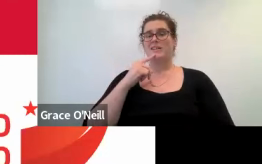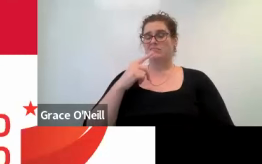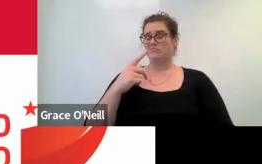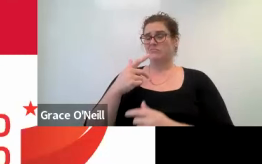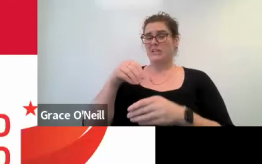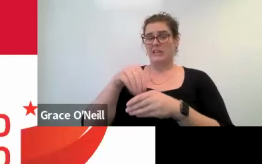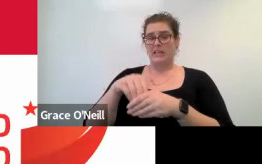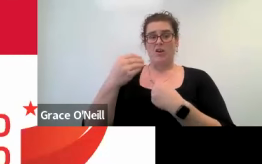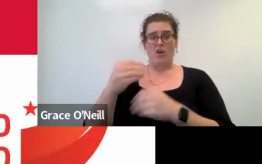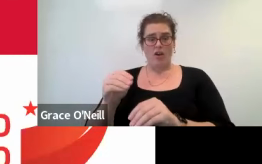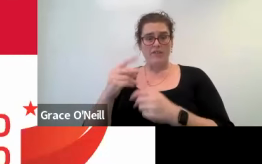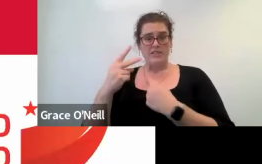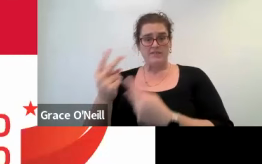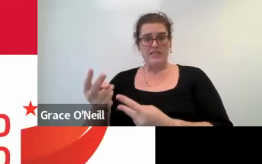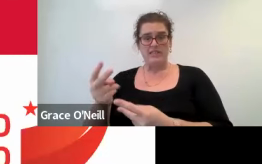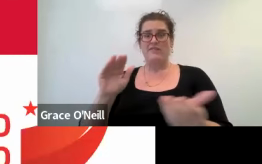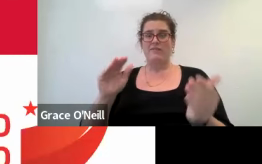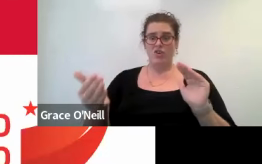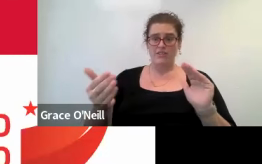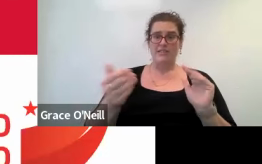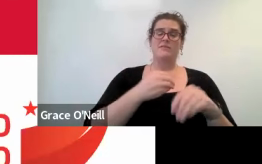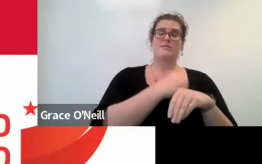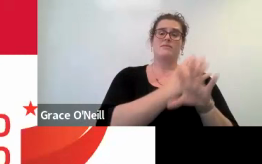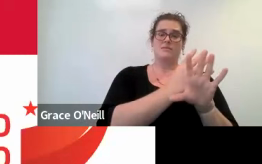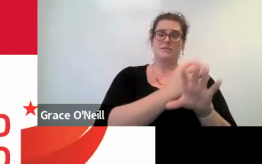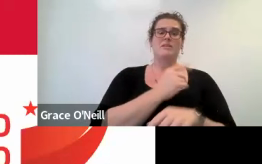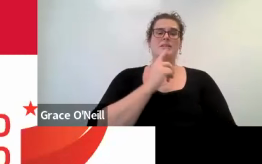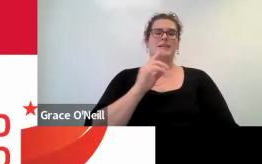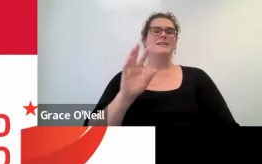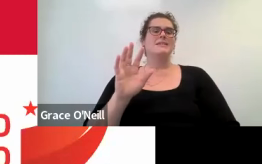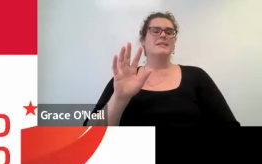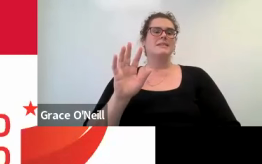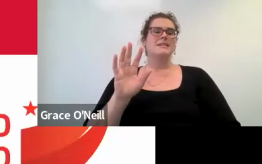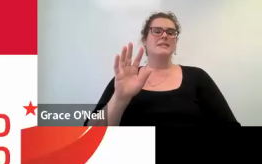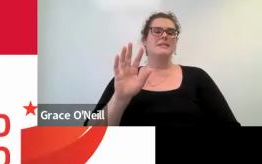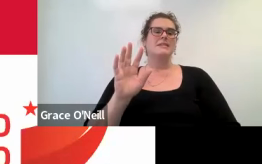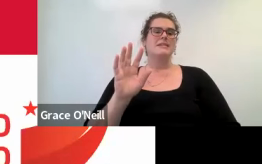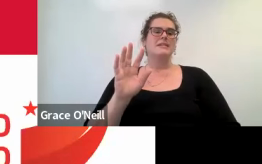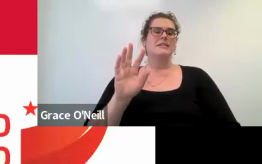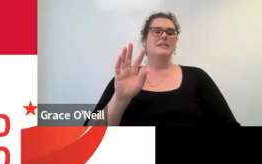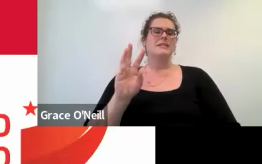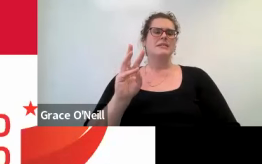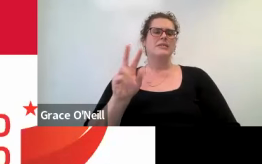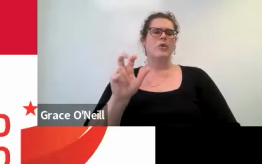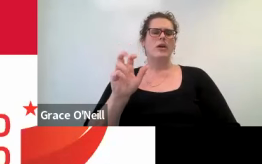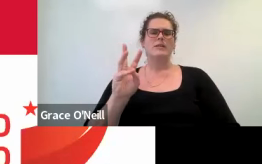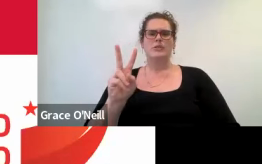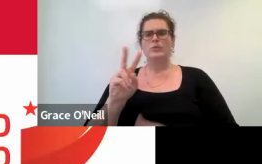had 362 reported that their healthcare changed from in office to remote, which was